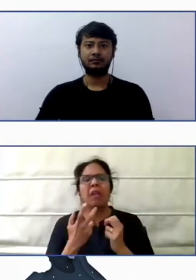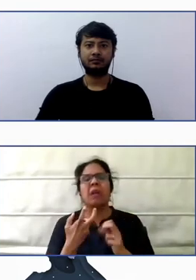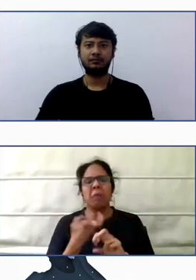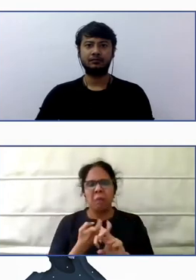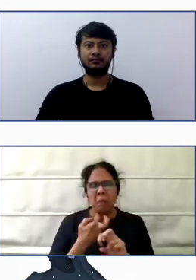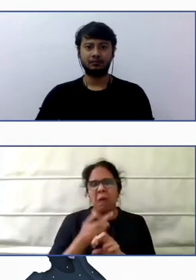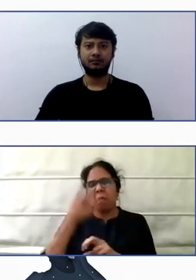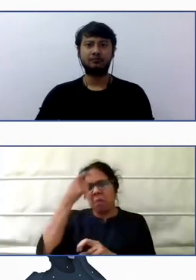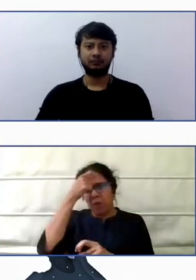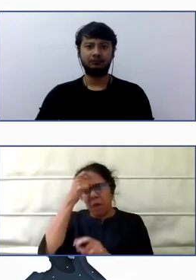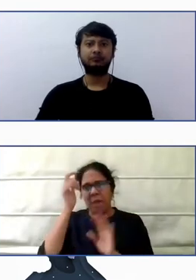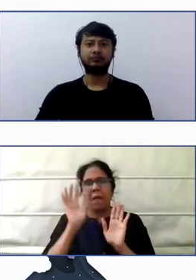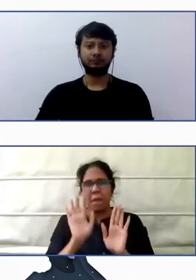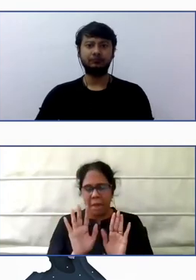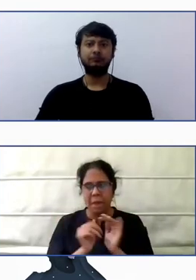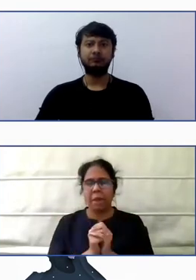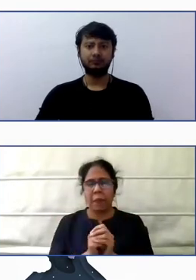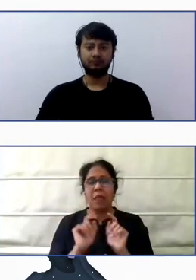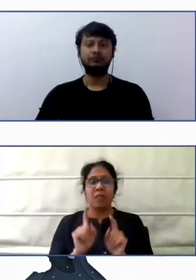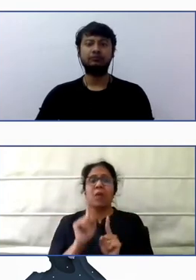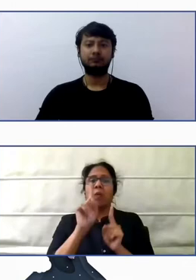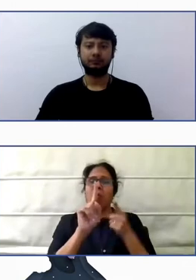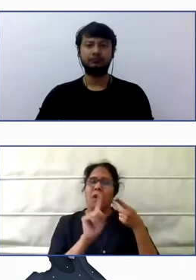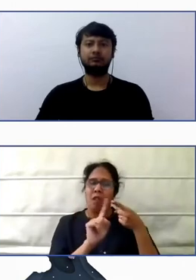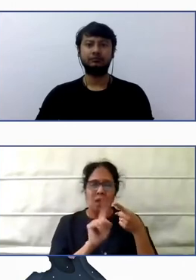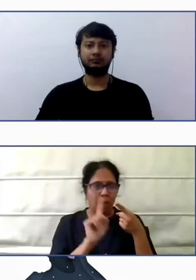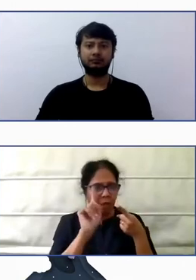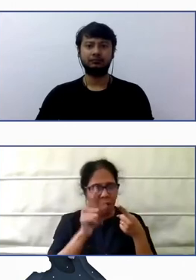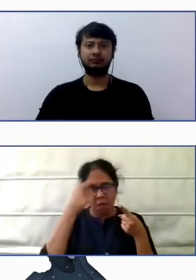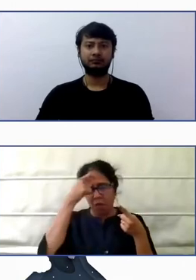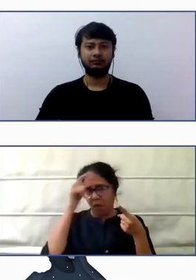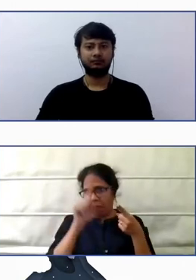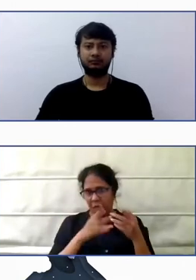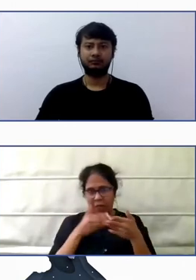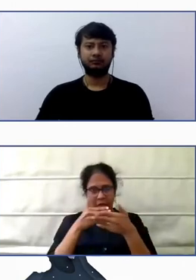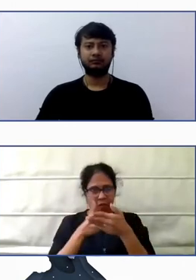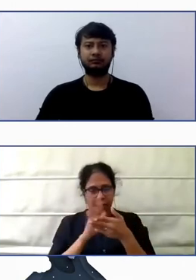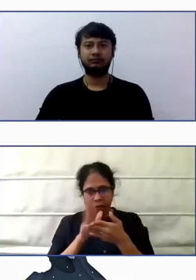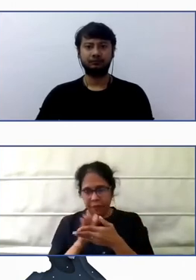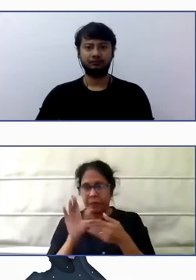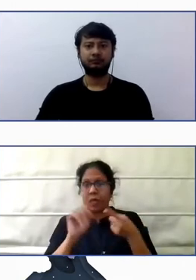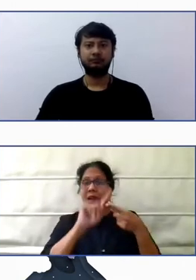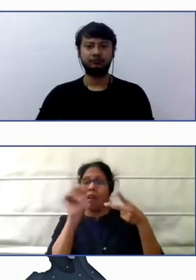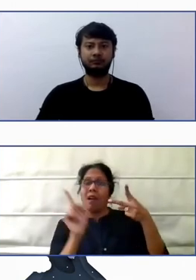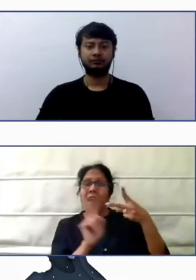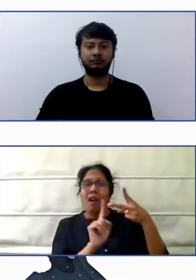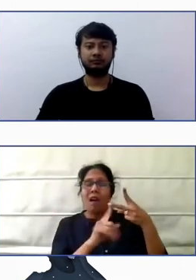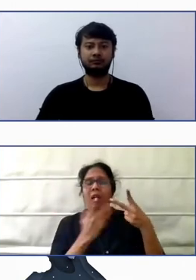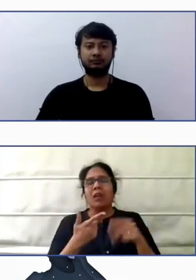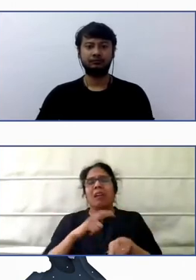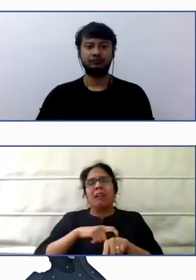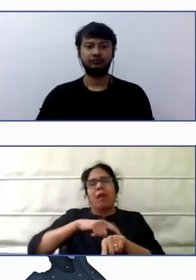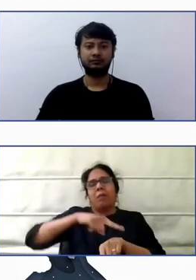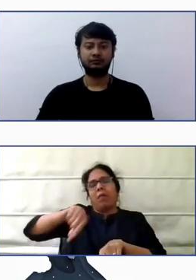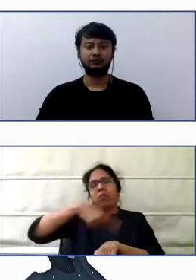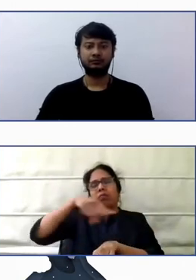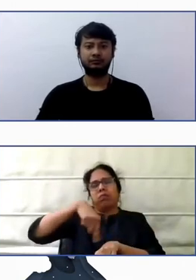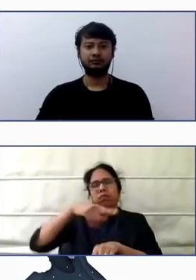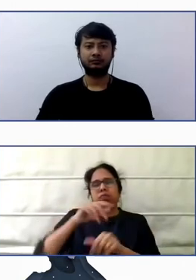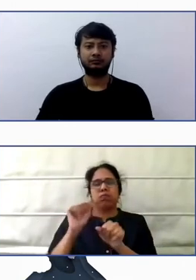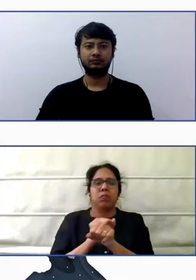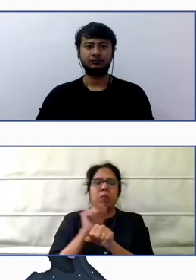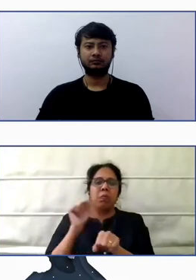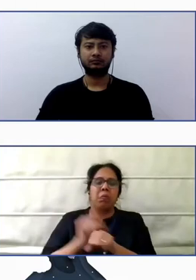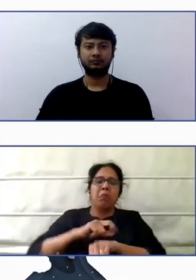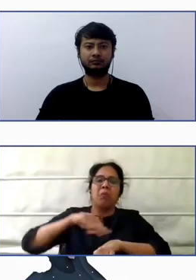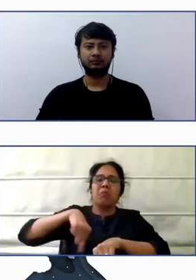problems. So that is one thing that is causing an issue. And the second thing is the long hours of work. Like,